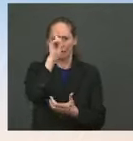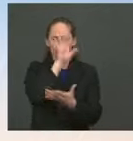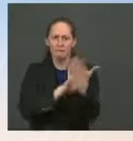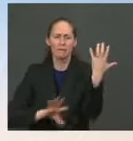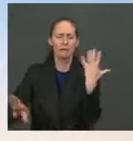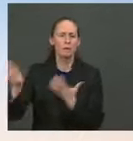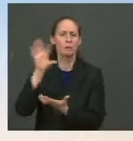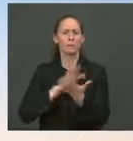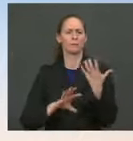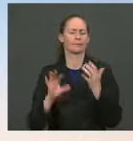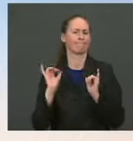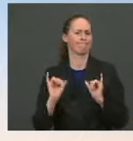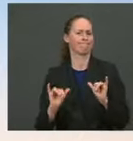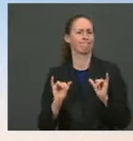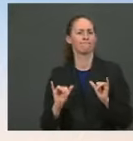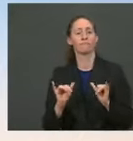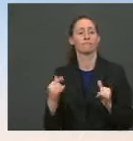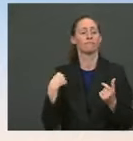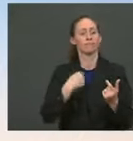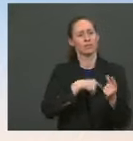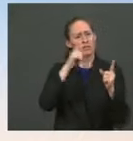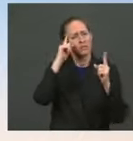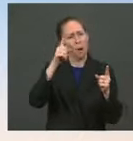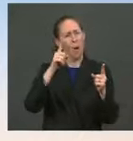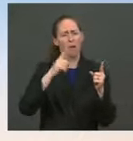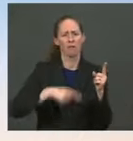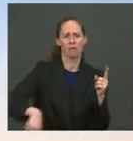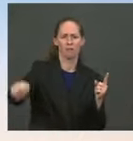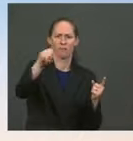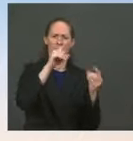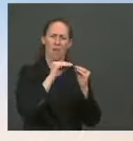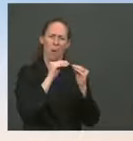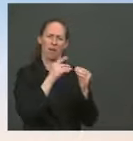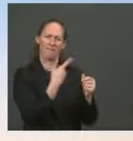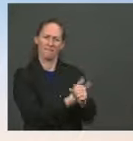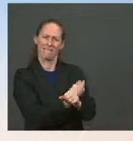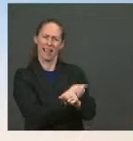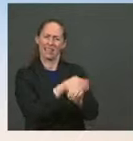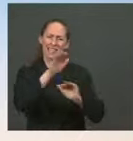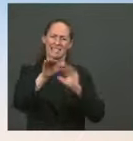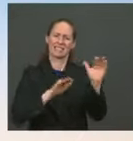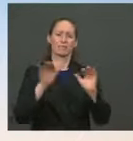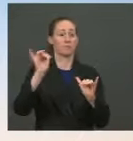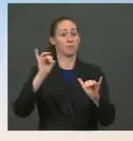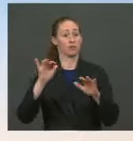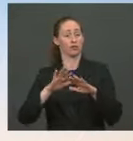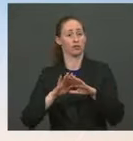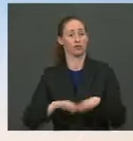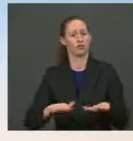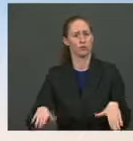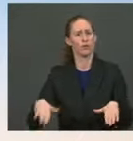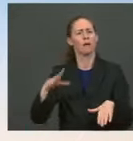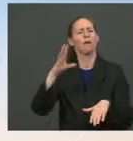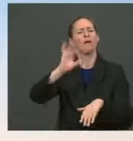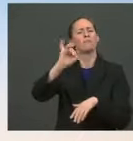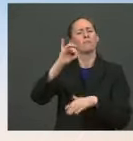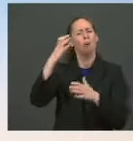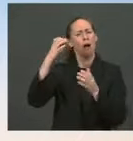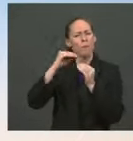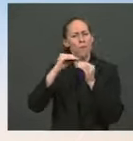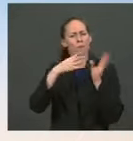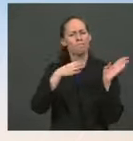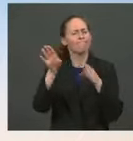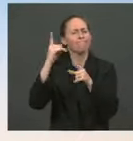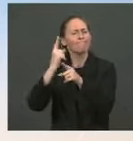more Americans, including children, it's mission critical Americans have access to accurate information so they can make